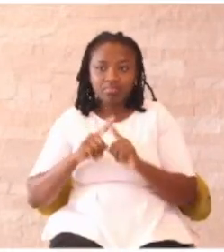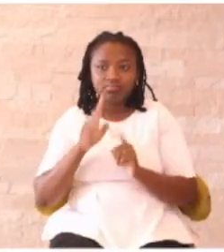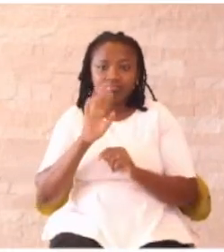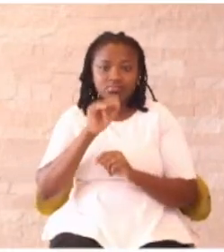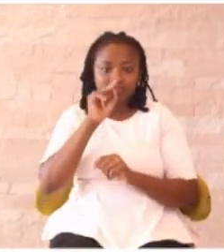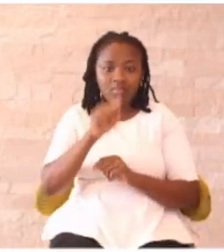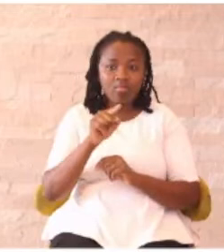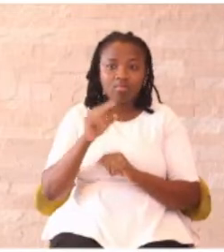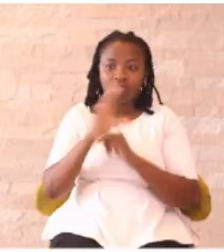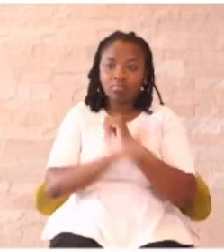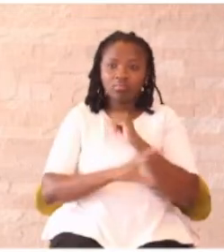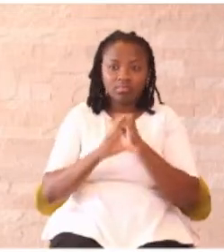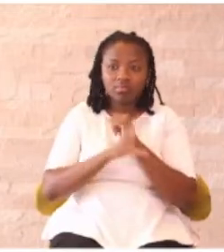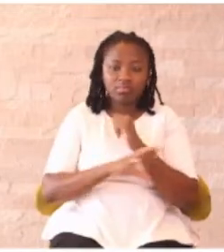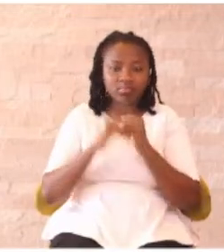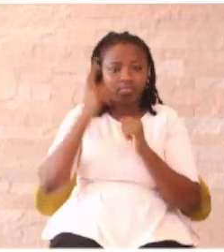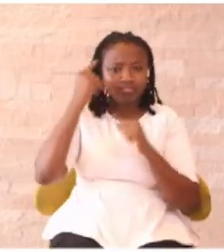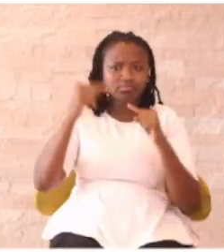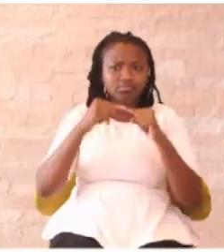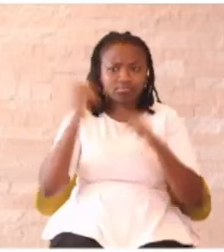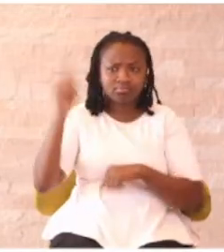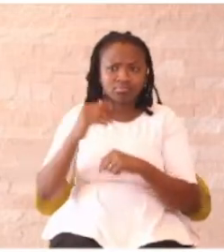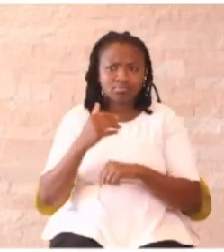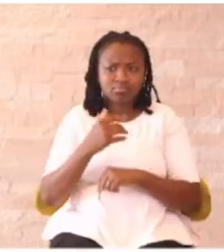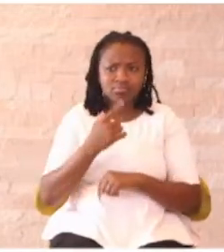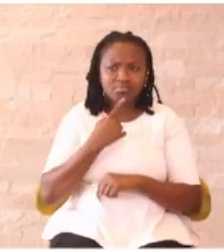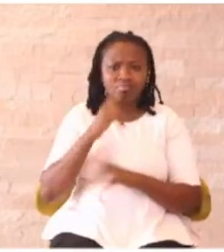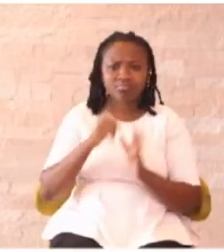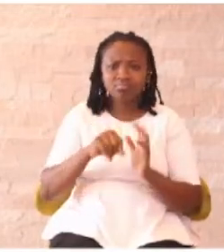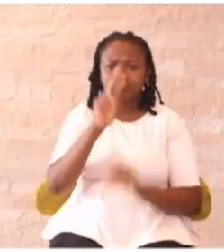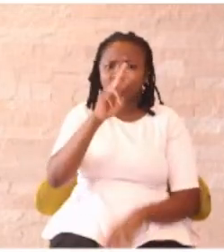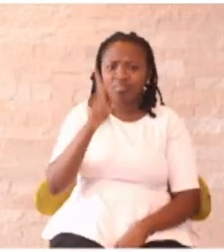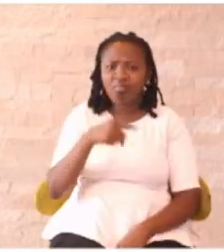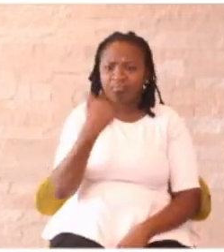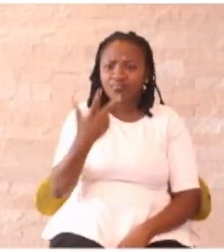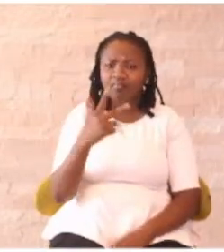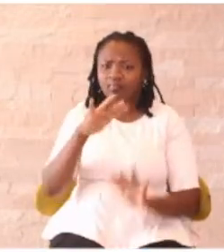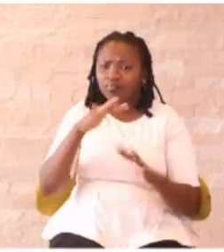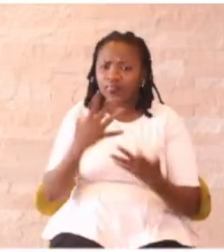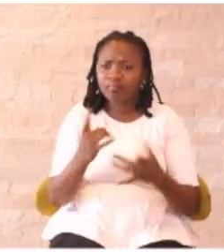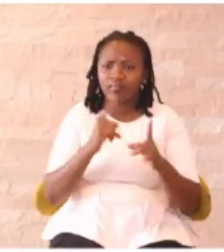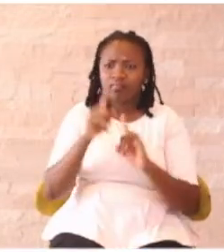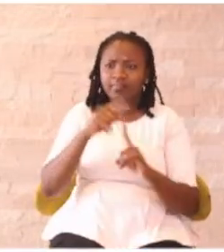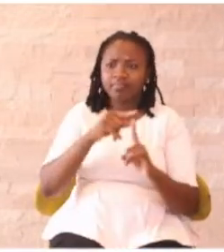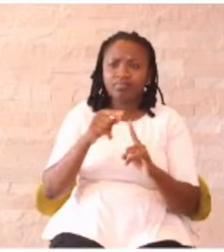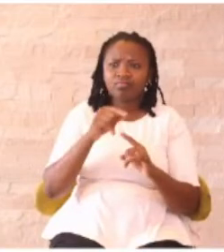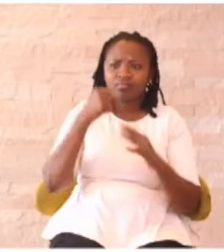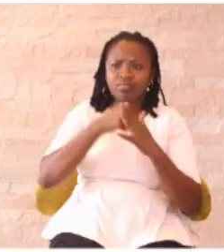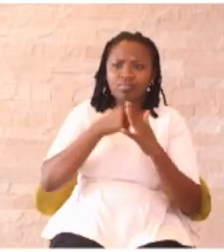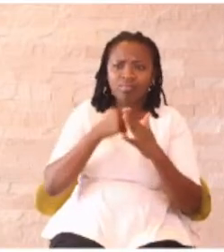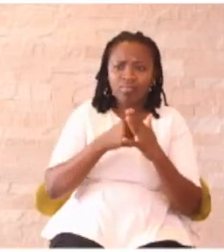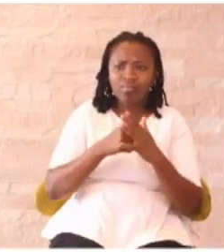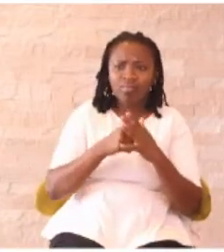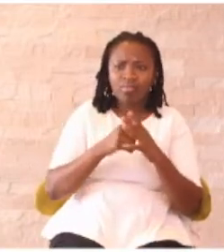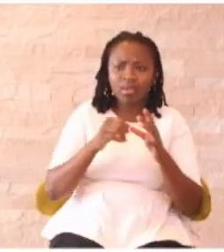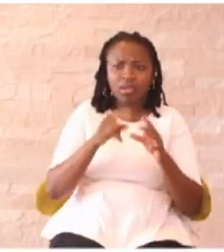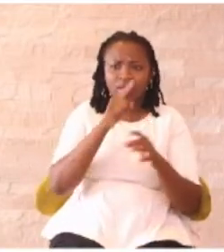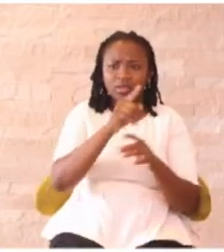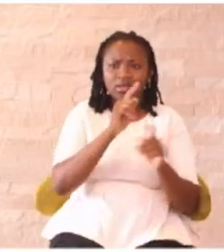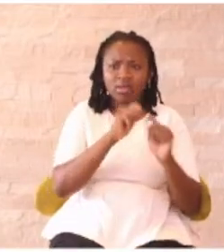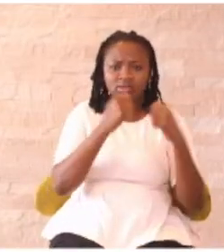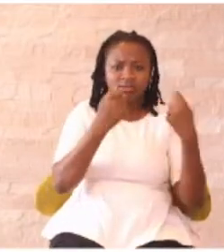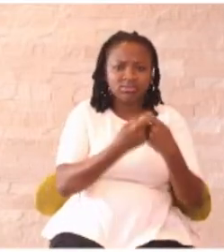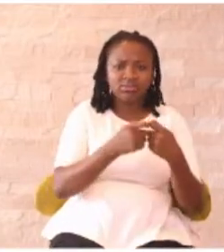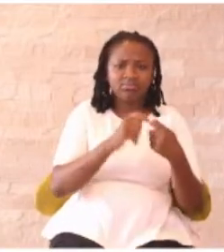went crazy. Like, what do you mean 2/3 and you're the same, you're pushing for 2/3 and the composition of this task force is